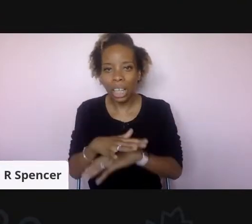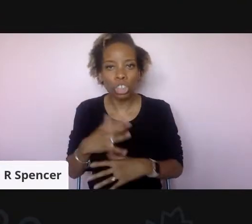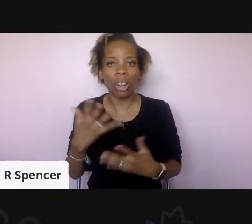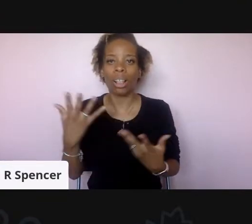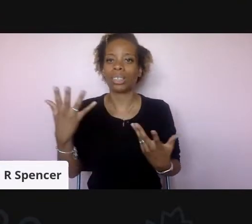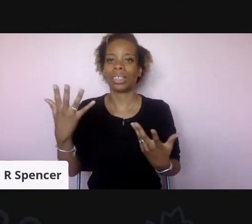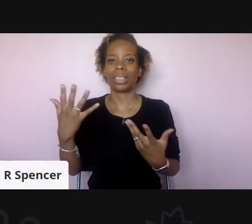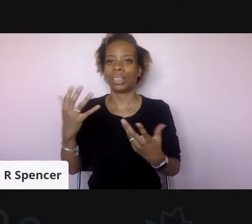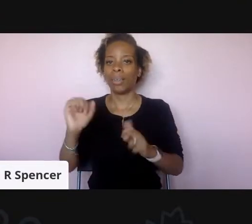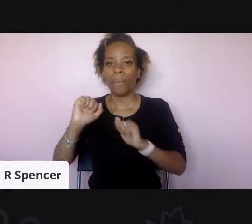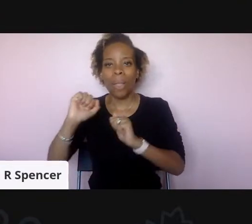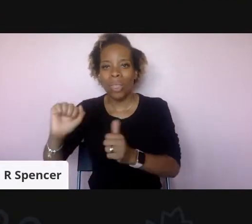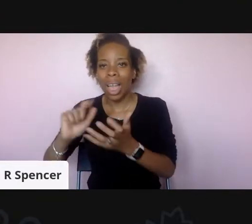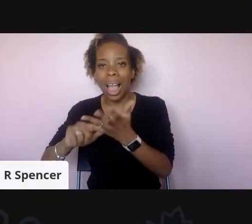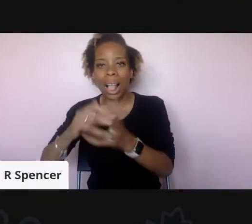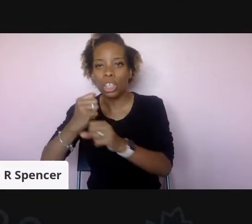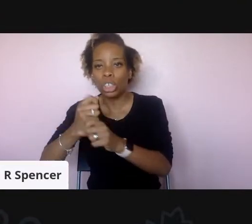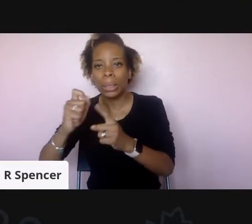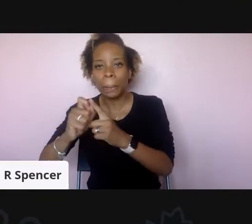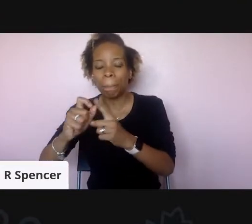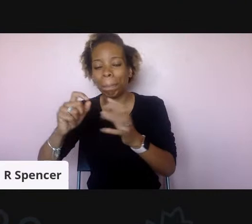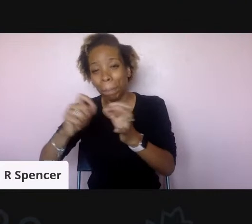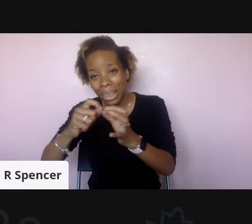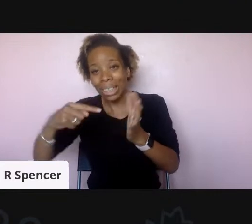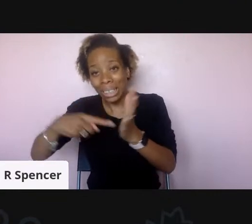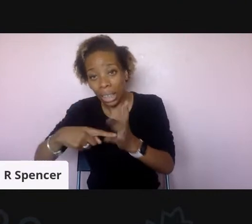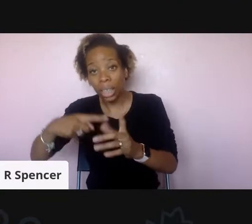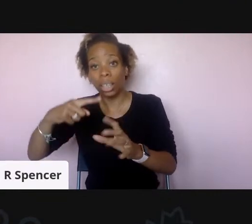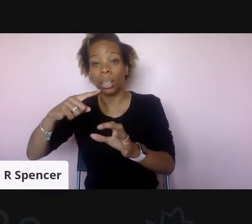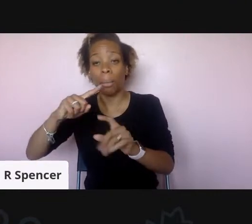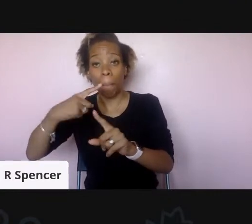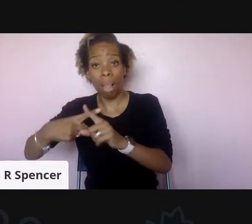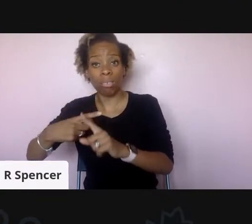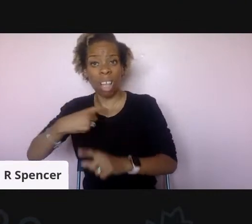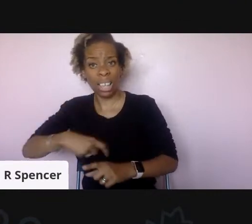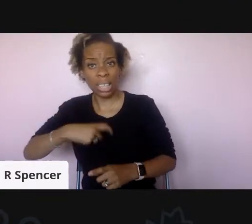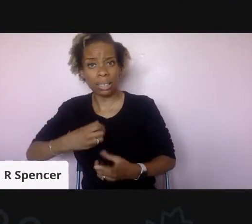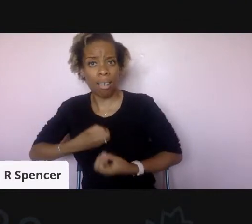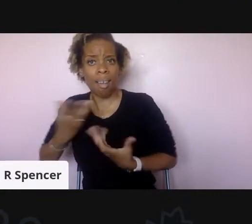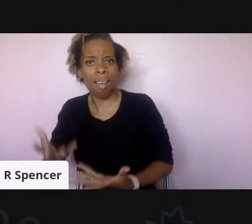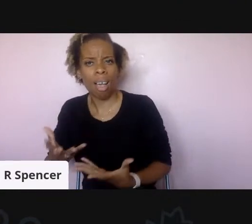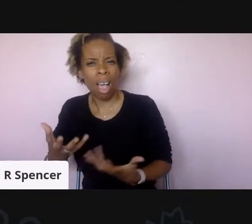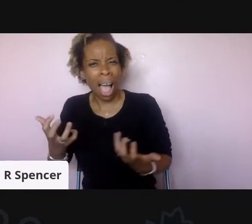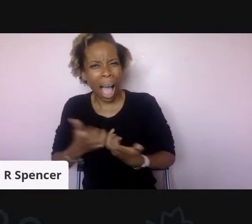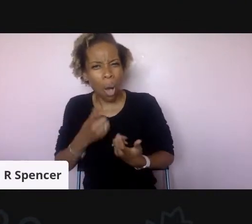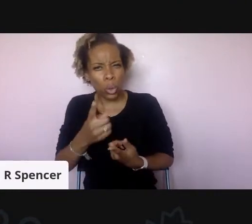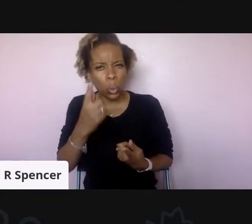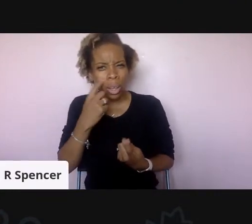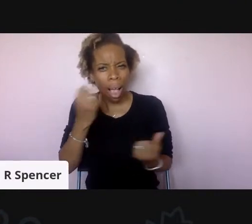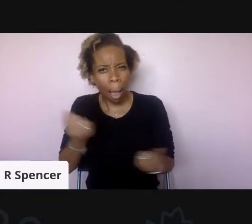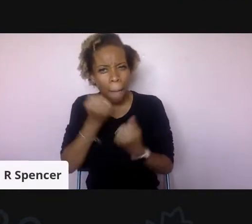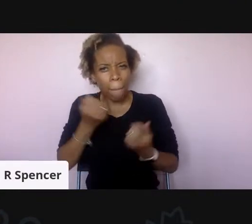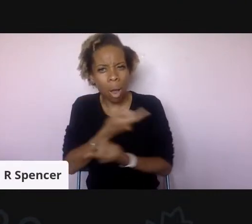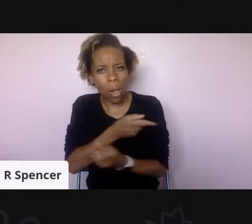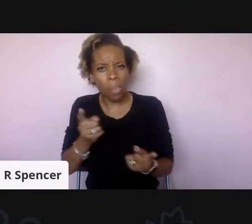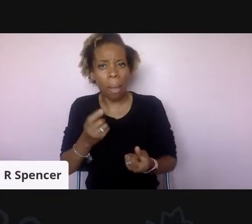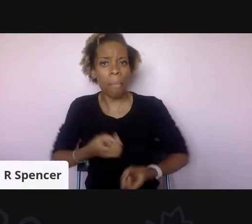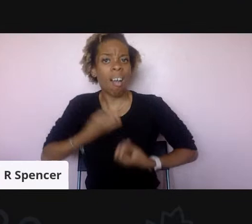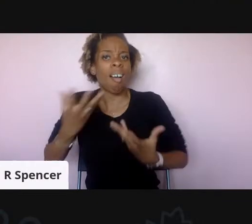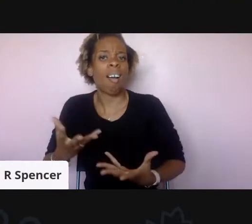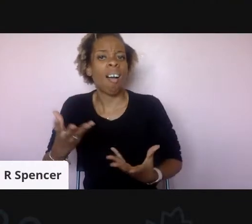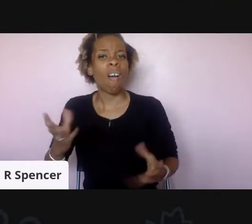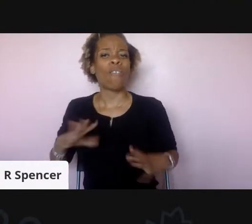their LGBT+ identities? How can you enable them to talk and share with people in your branches?